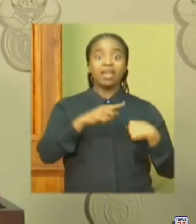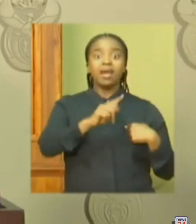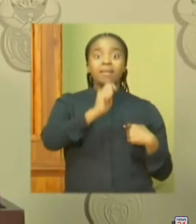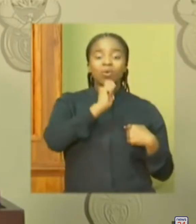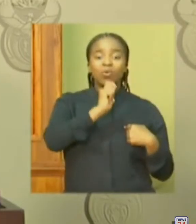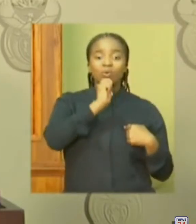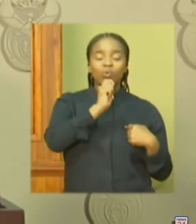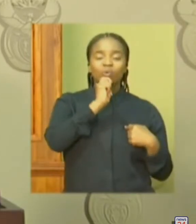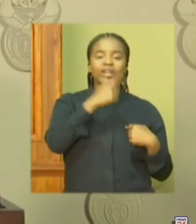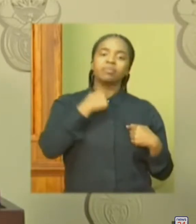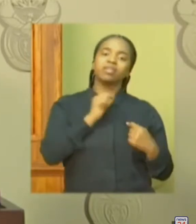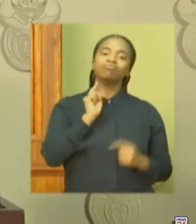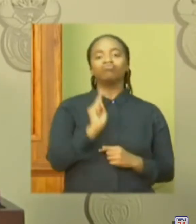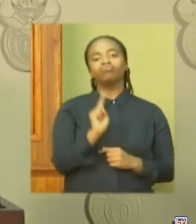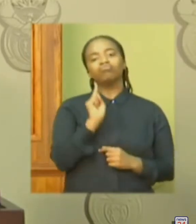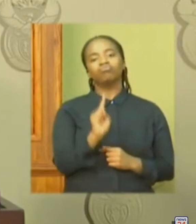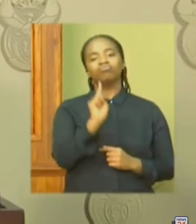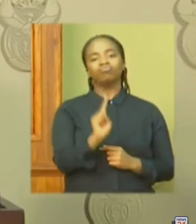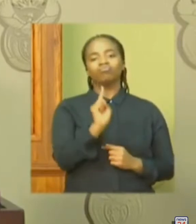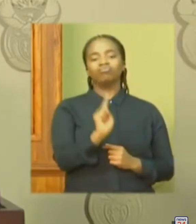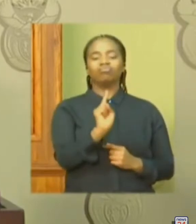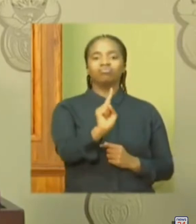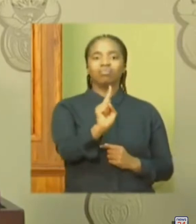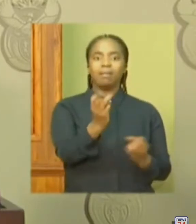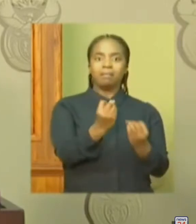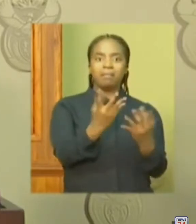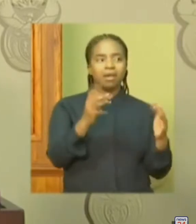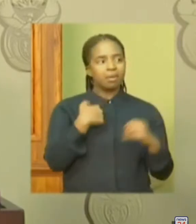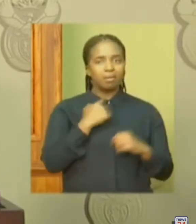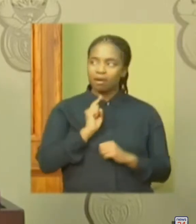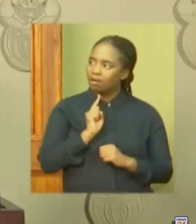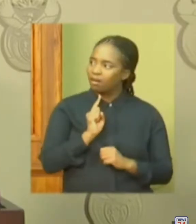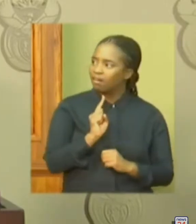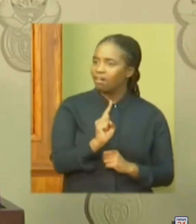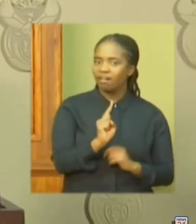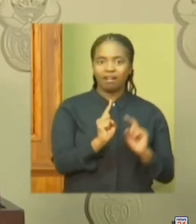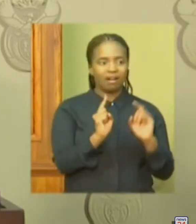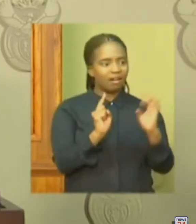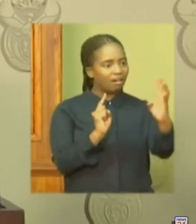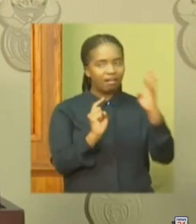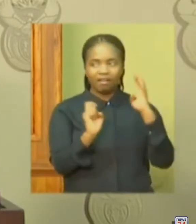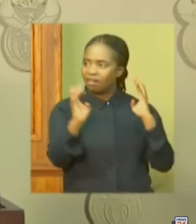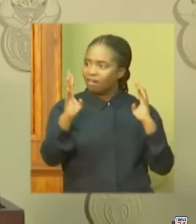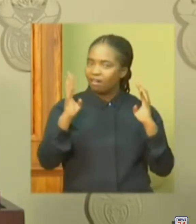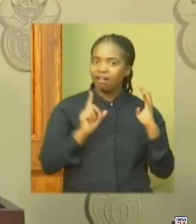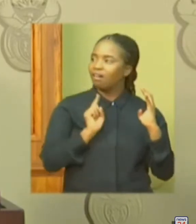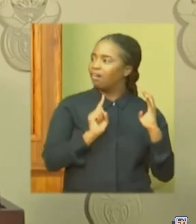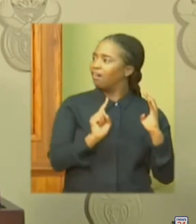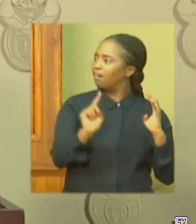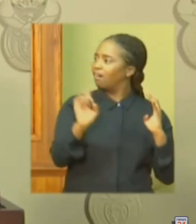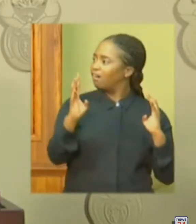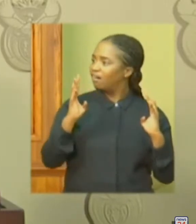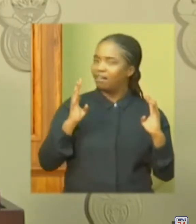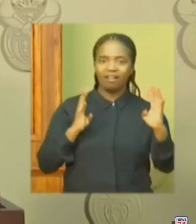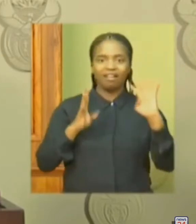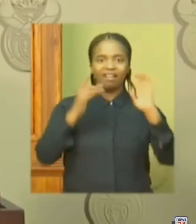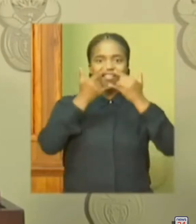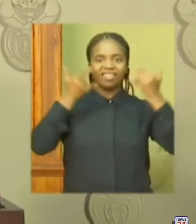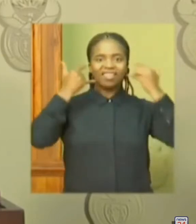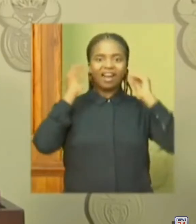this morning, and the many people that I saw in the street were wearing their face